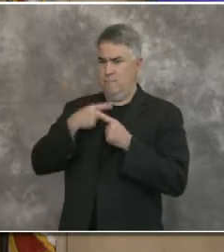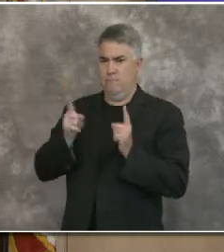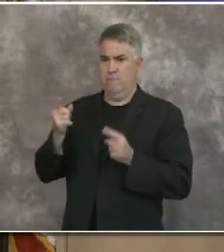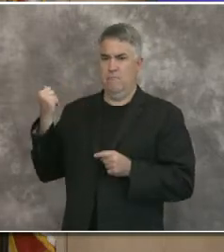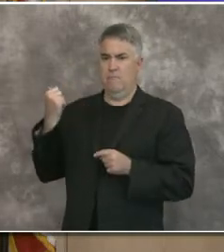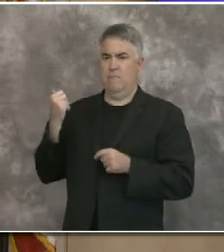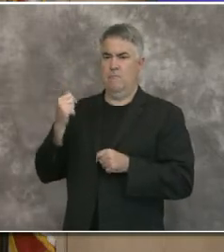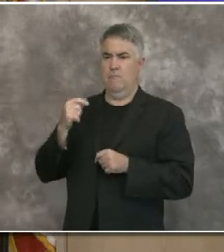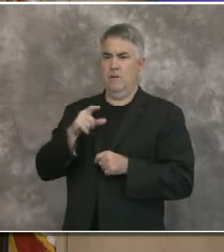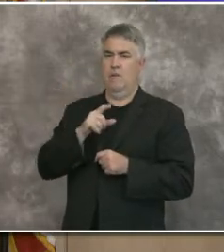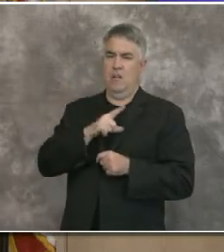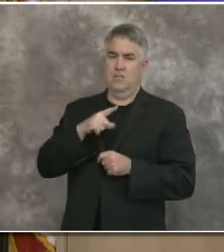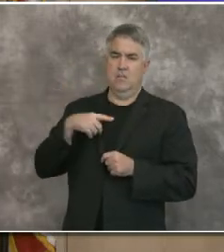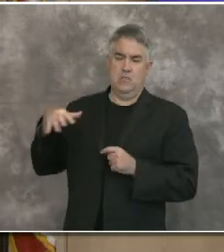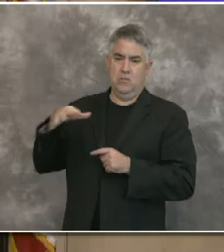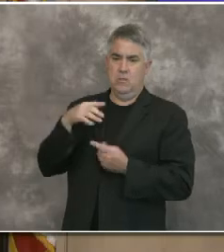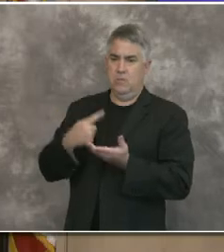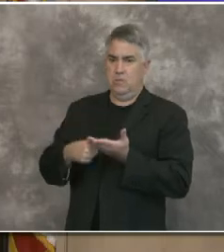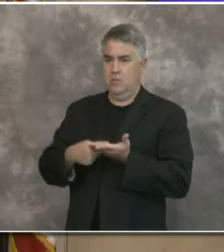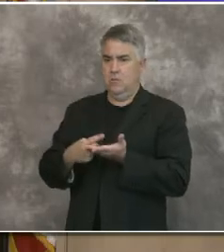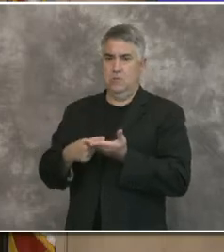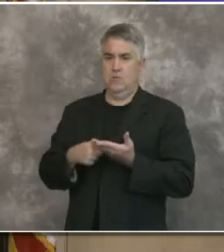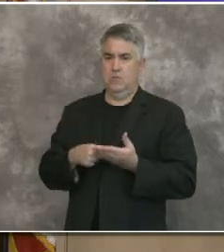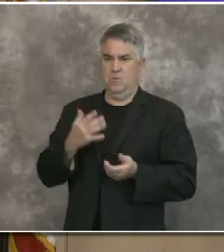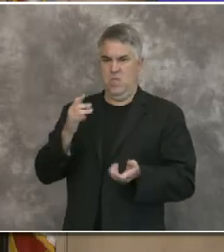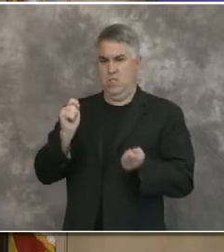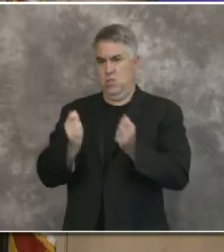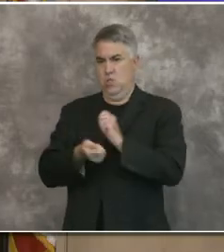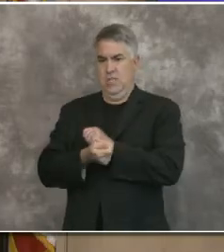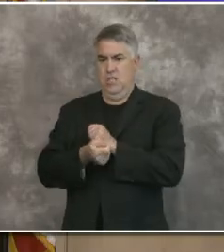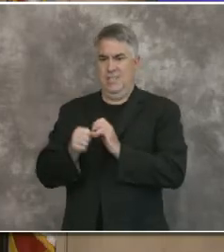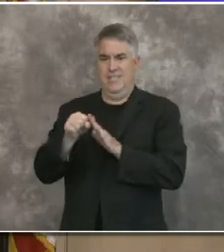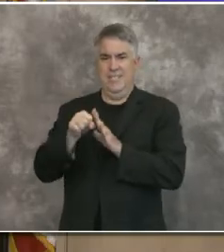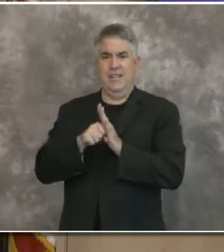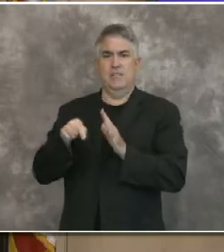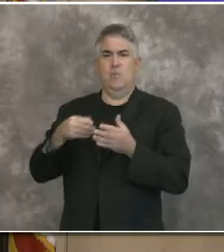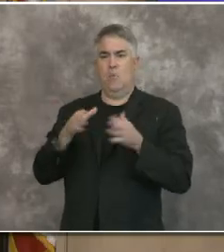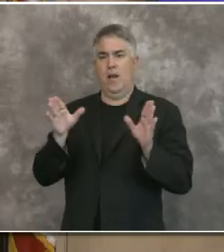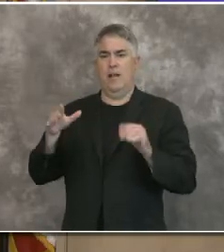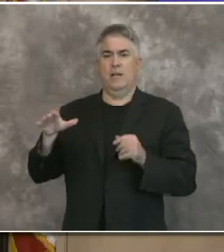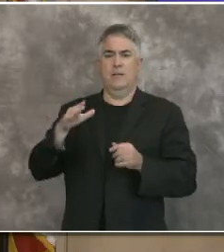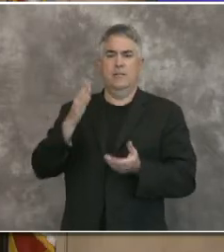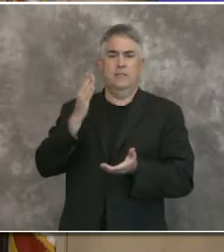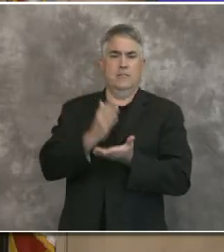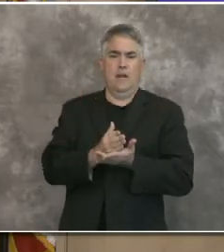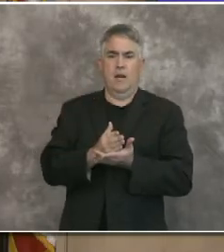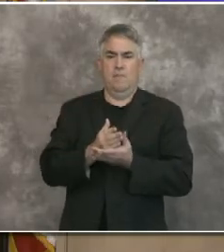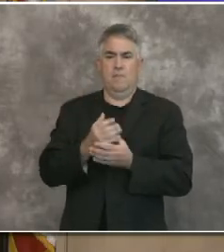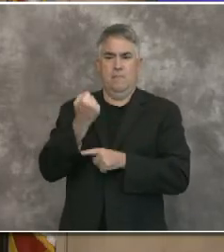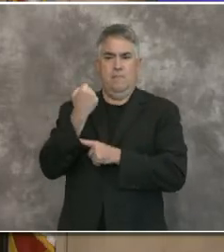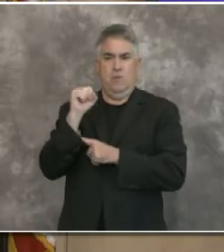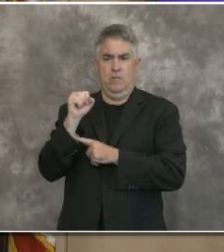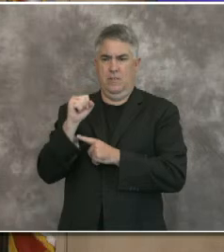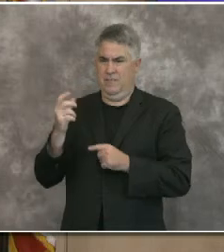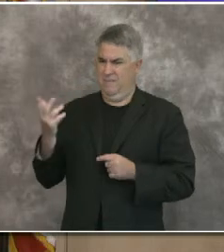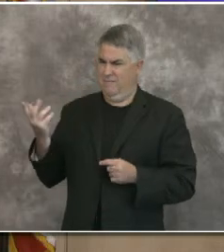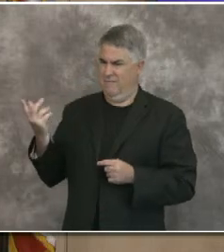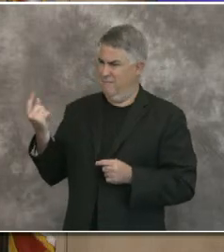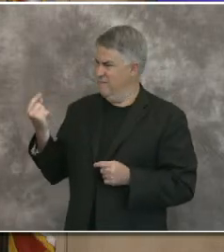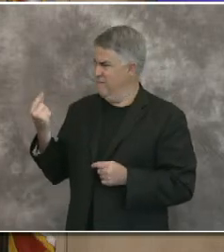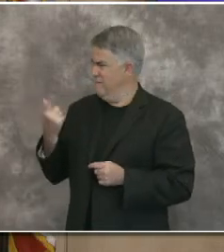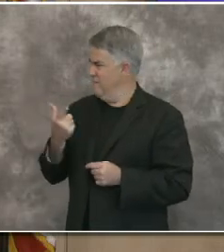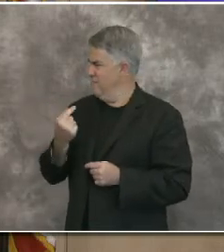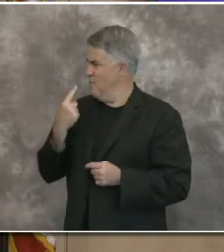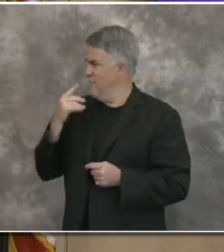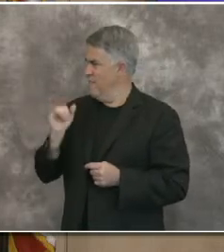legislators to create statewide standards to respond to protests. What do you think the impact of that is going to be on your department? And I'll get to the